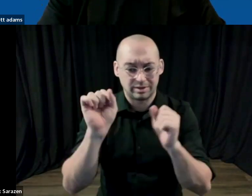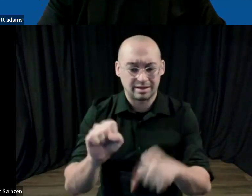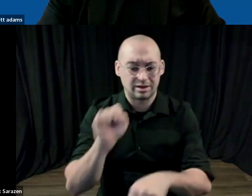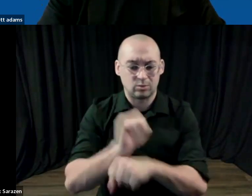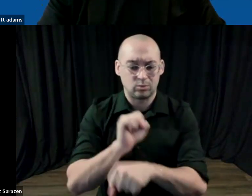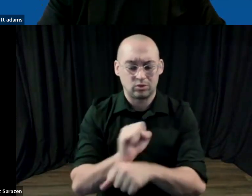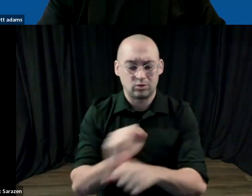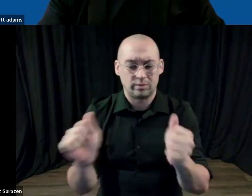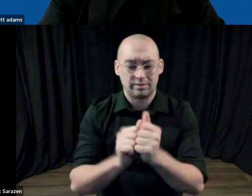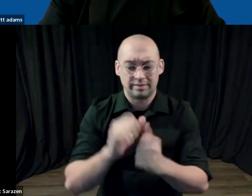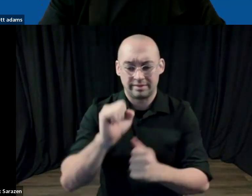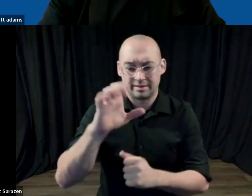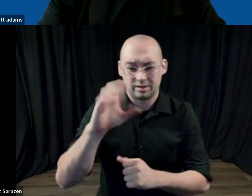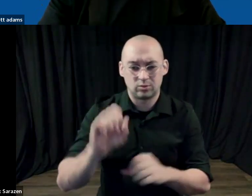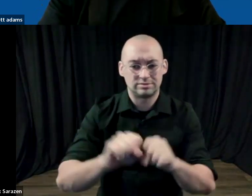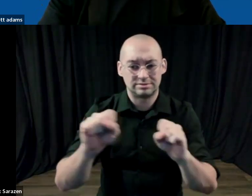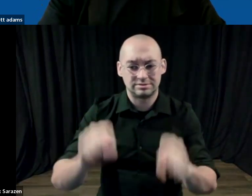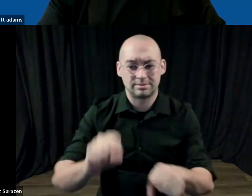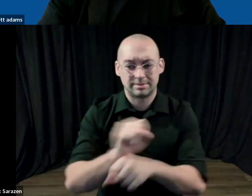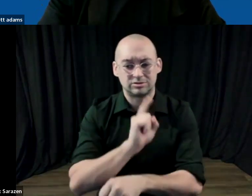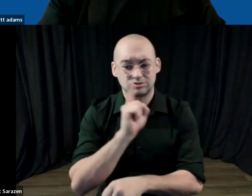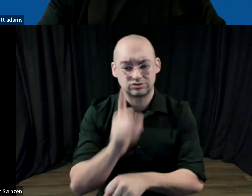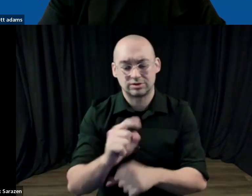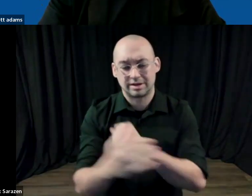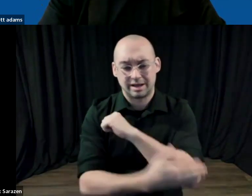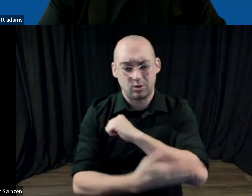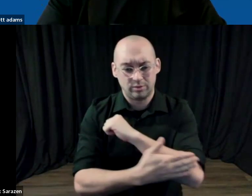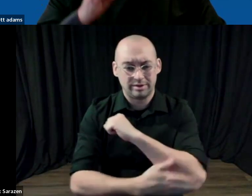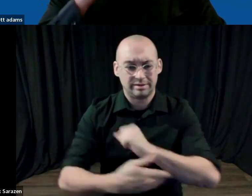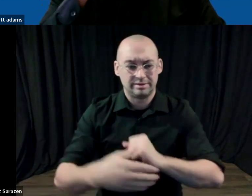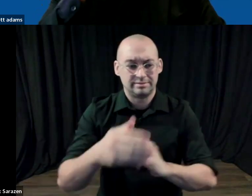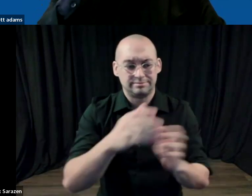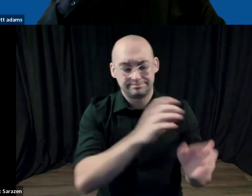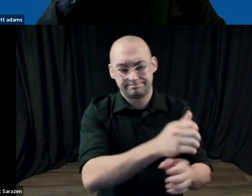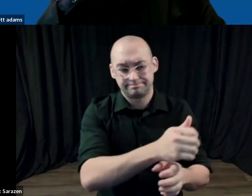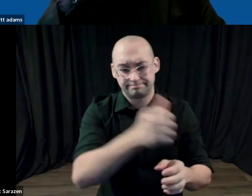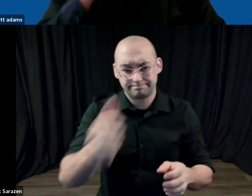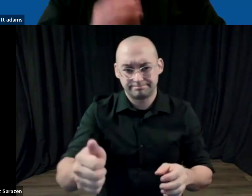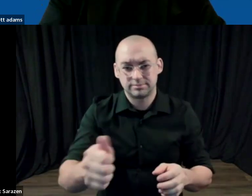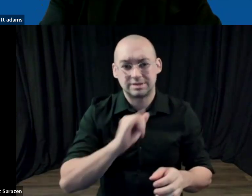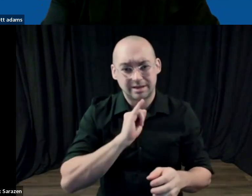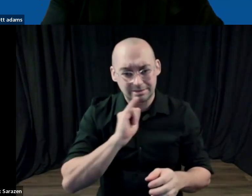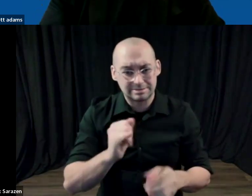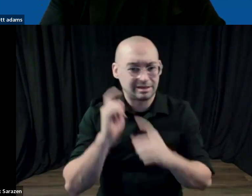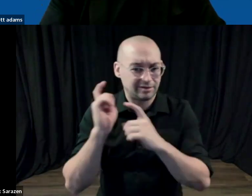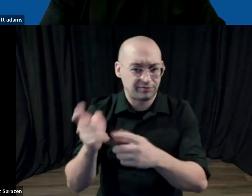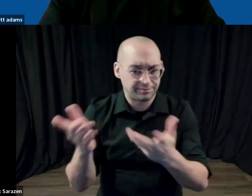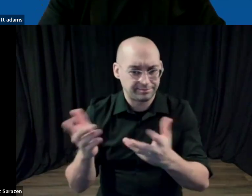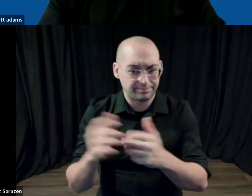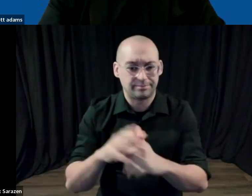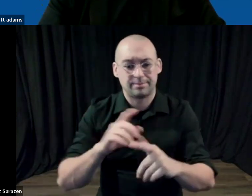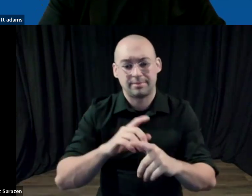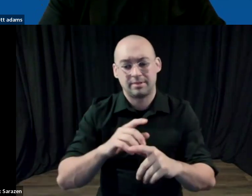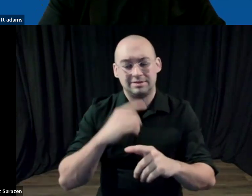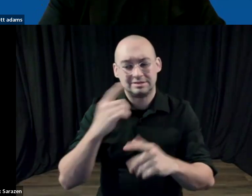county allocations are applied for and awarded in the first RFA. But as we mentioned in our last meeting, if